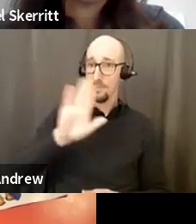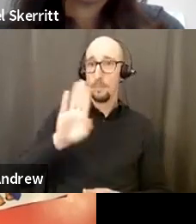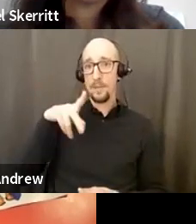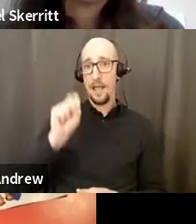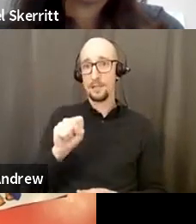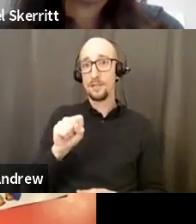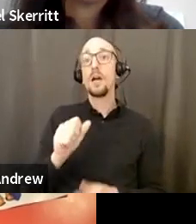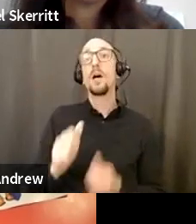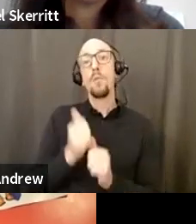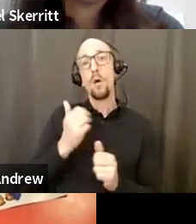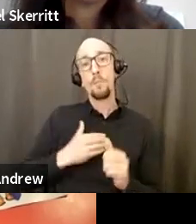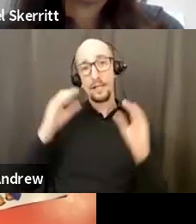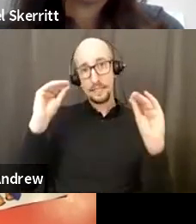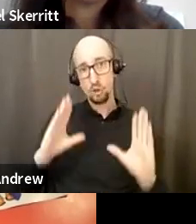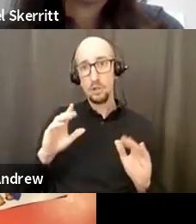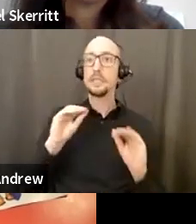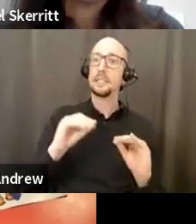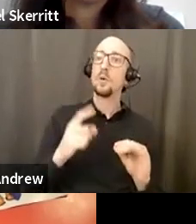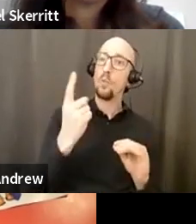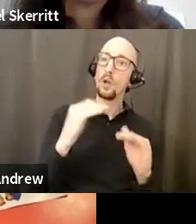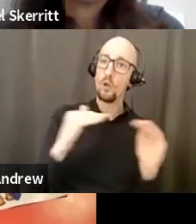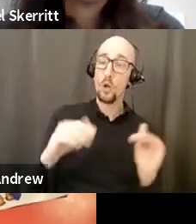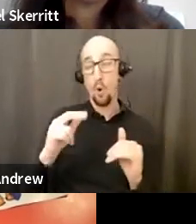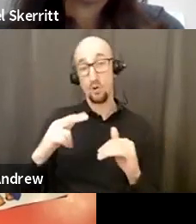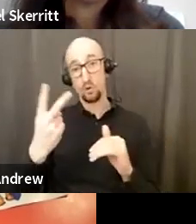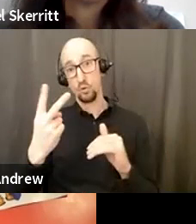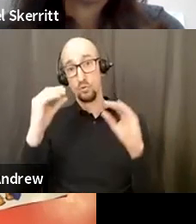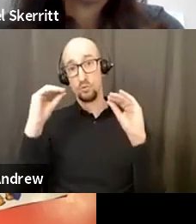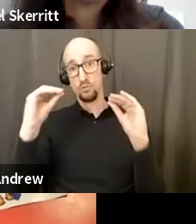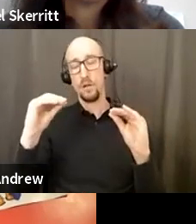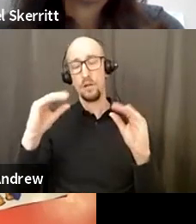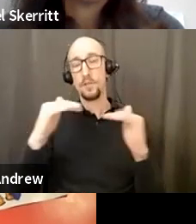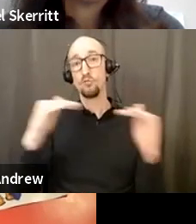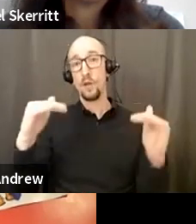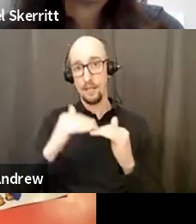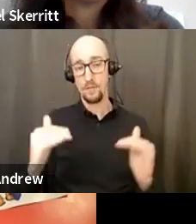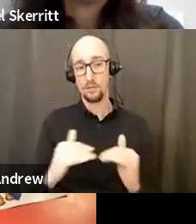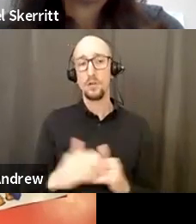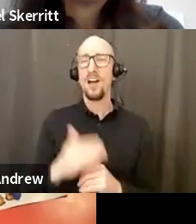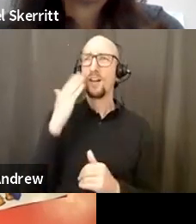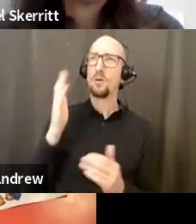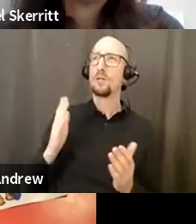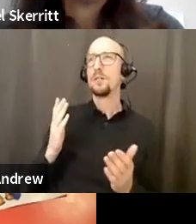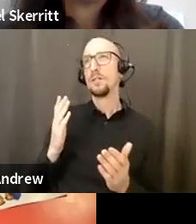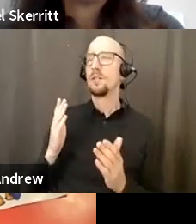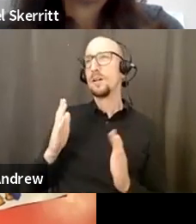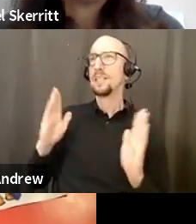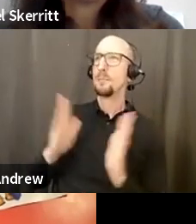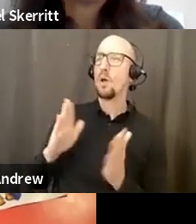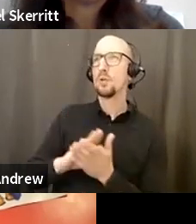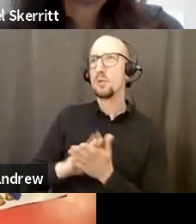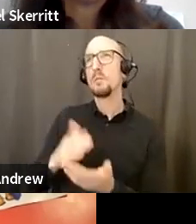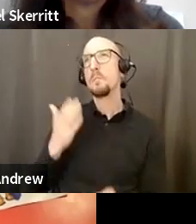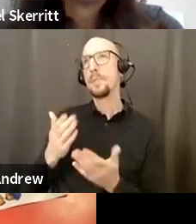a 1 grade level or 2 grade levels. I know in some of our smaller schools, I can think of like a single strand middle school, like someone is